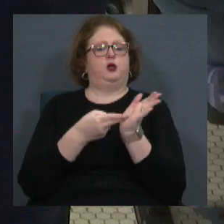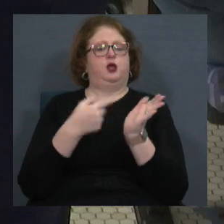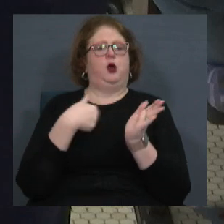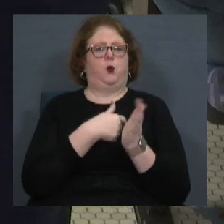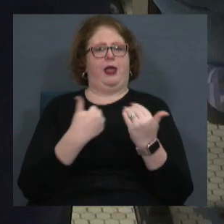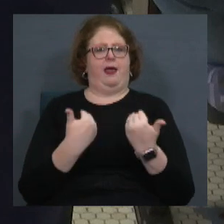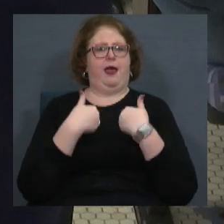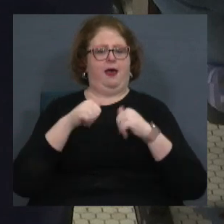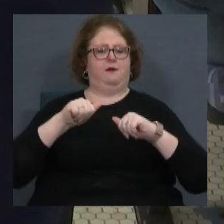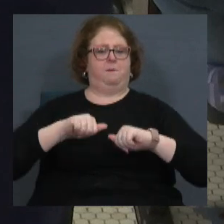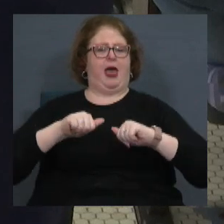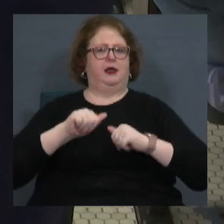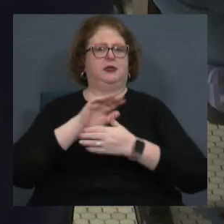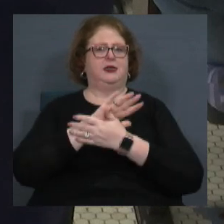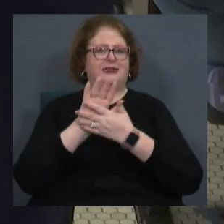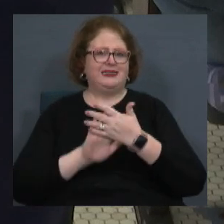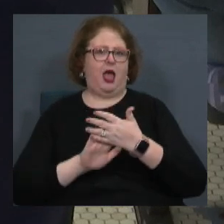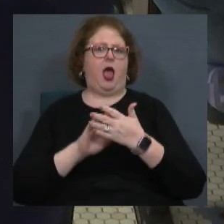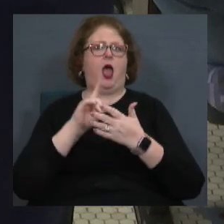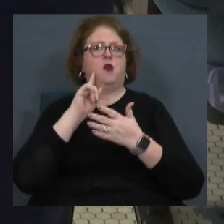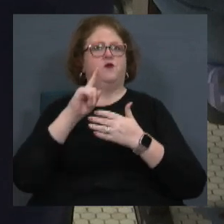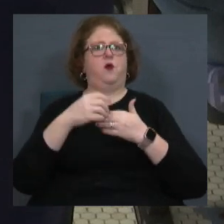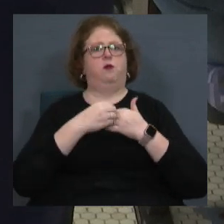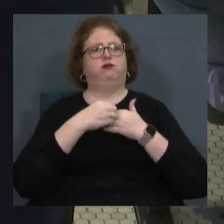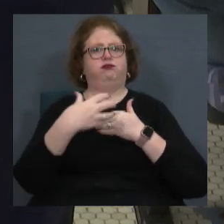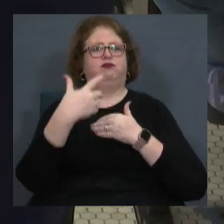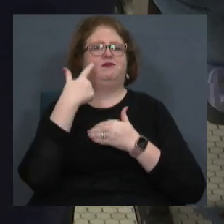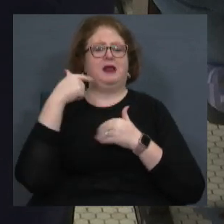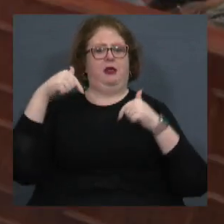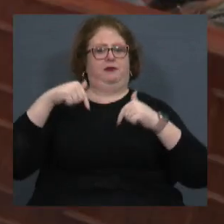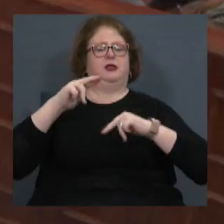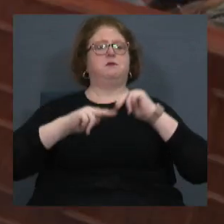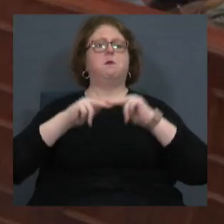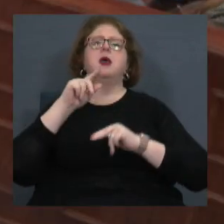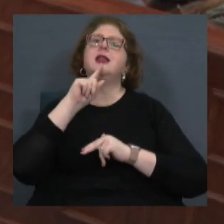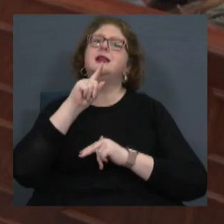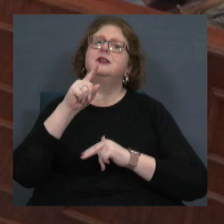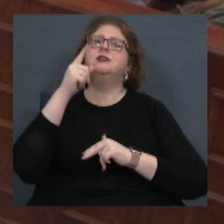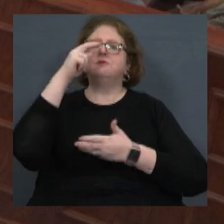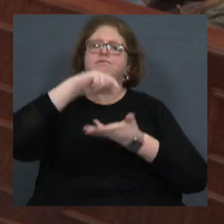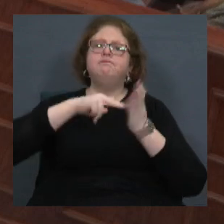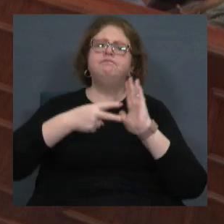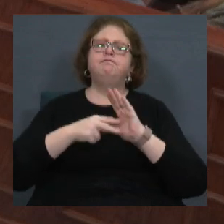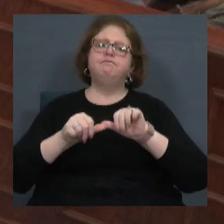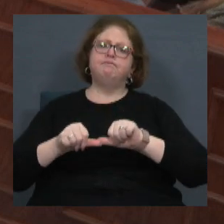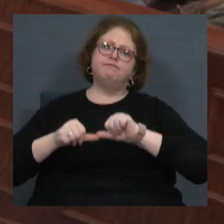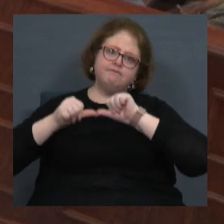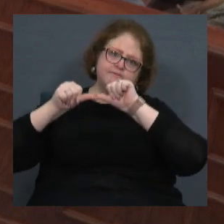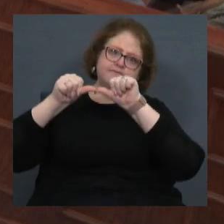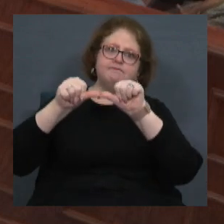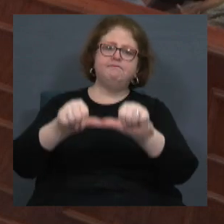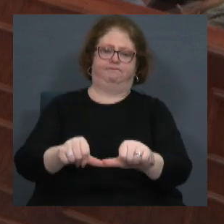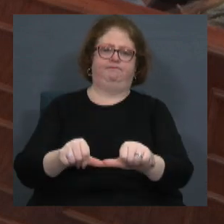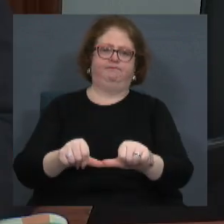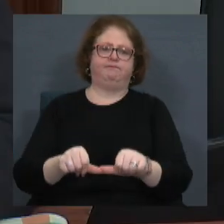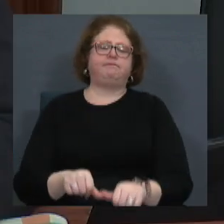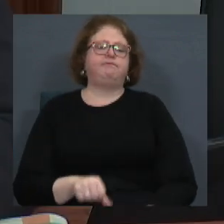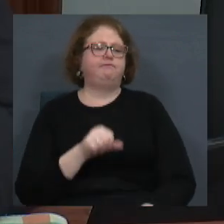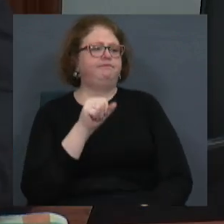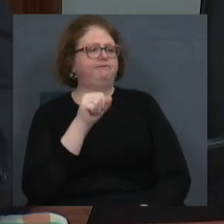capacity in the design. Because as you know, these are long-term facilities. Certainly, and I know certainly the vision